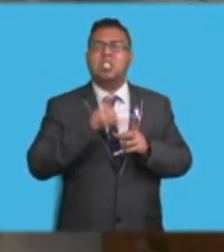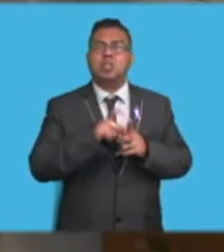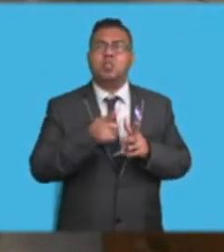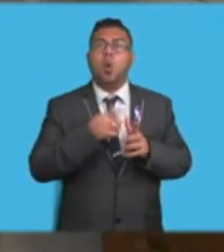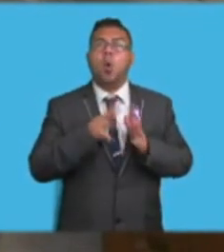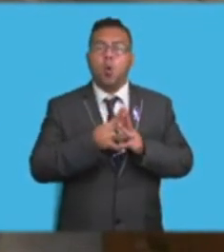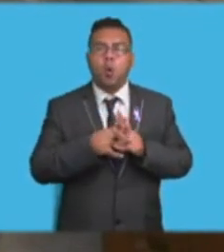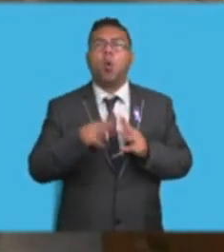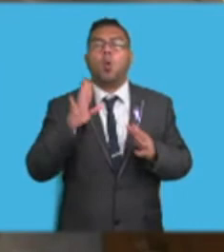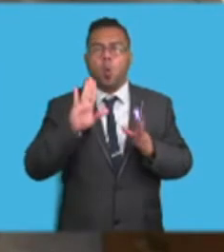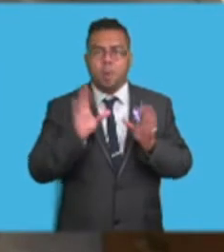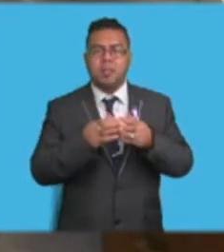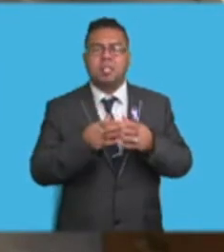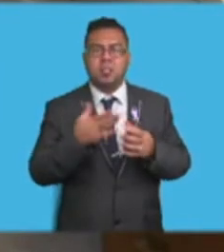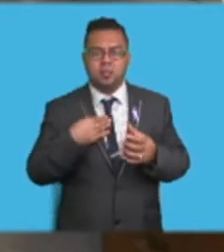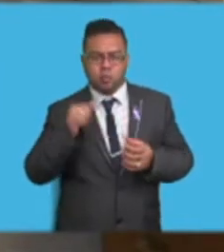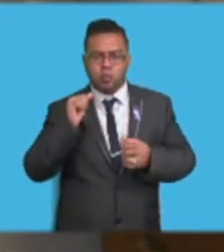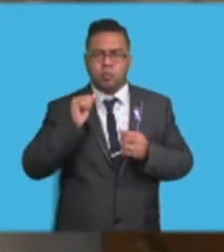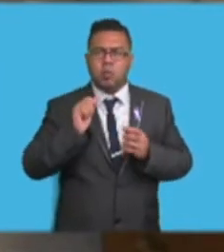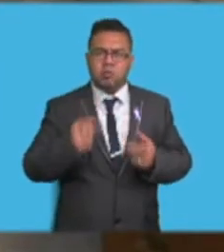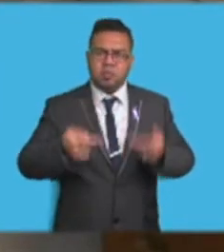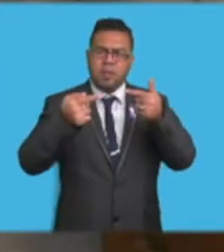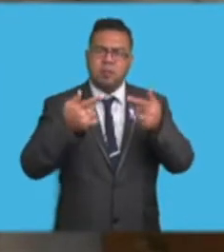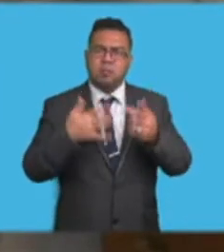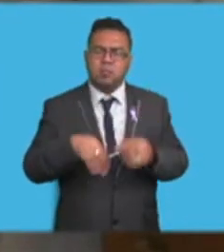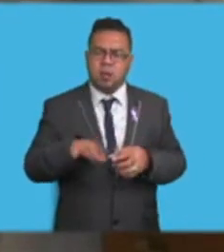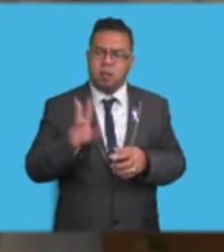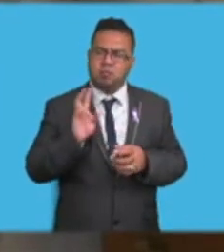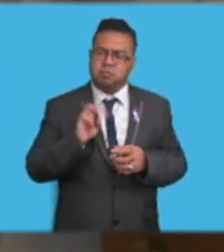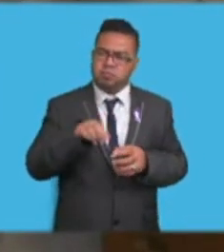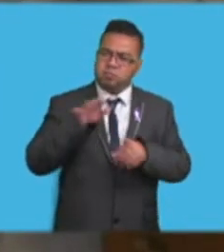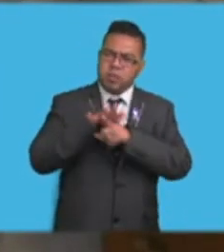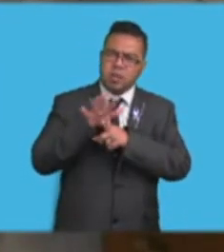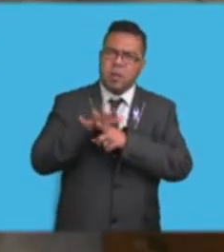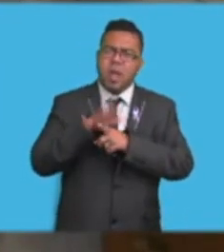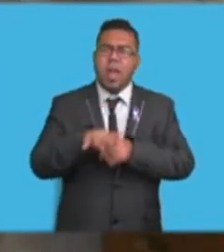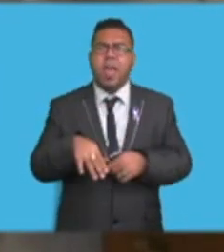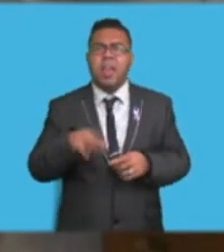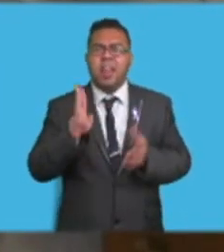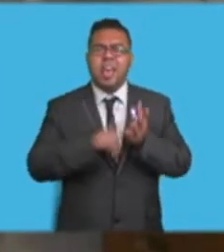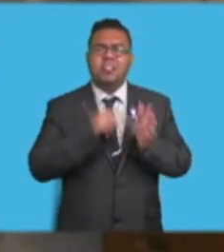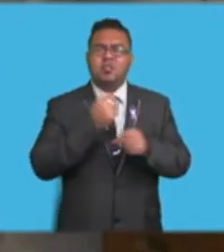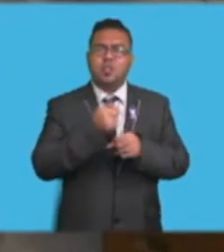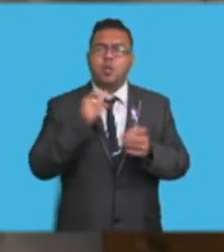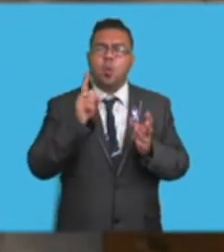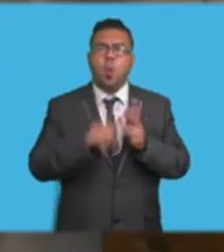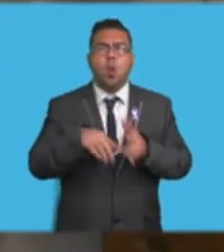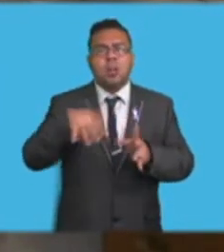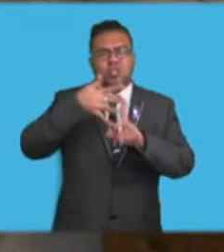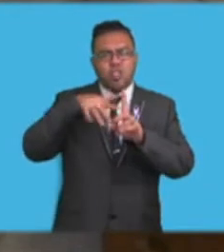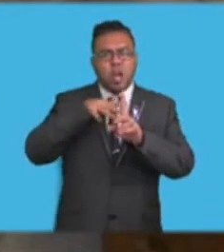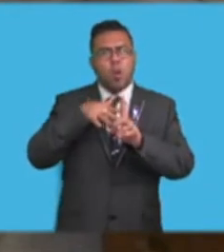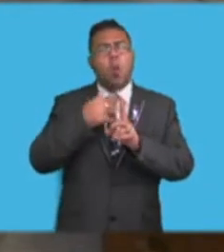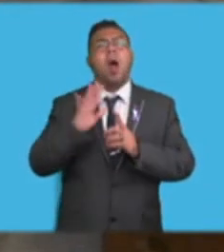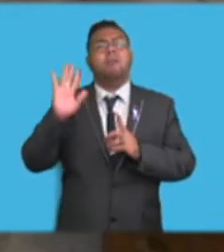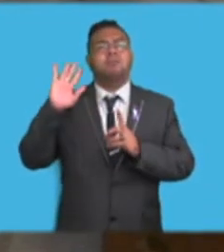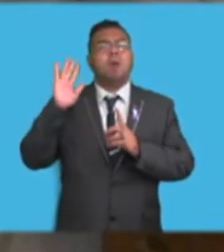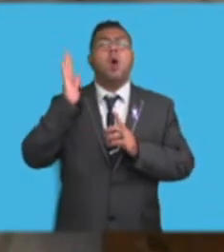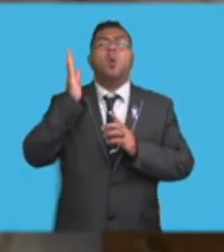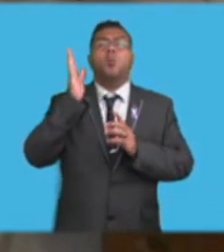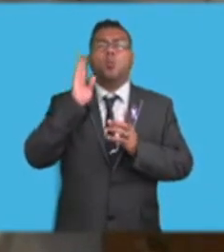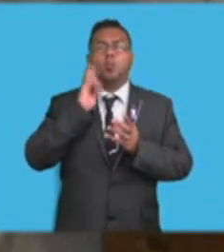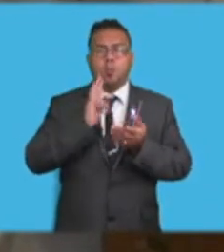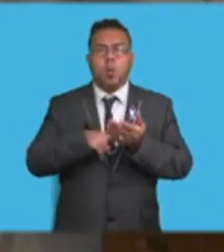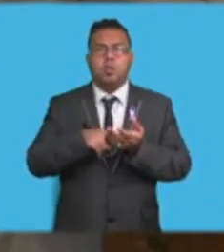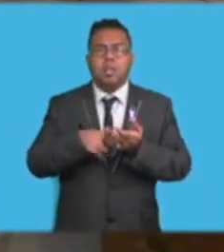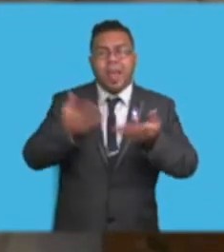to defend state reports against criticisms and allegations in NGO shadow reports and to engage in a constructive dialogue with the committee